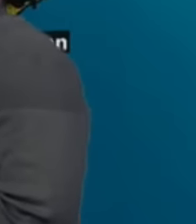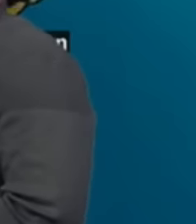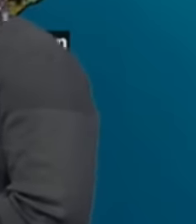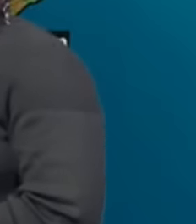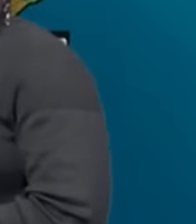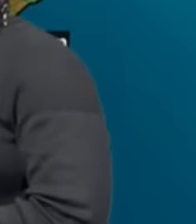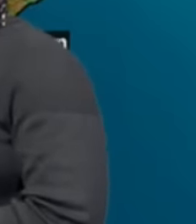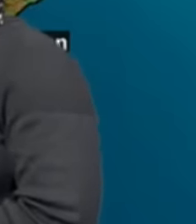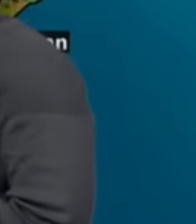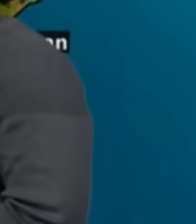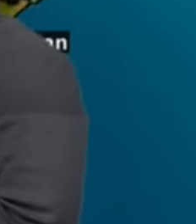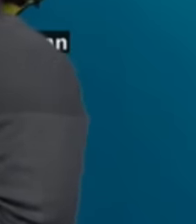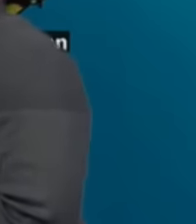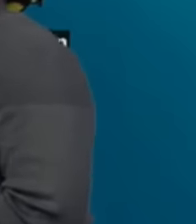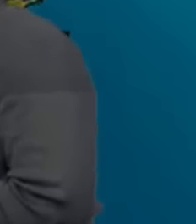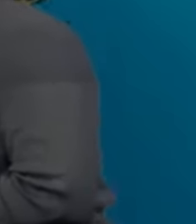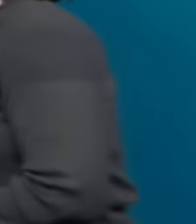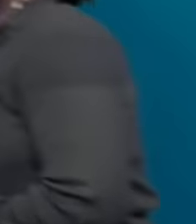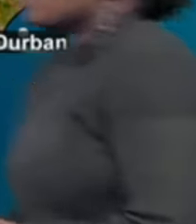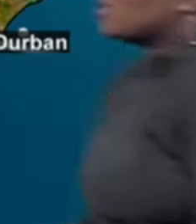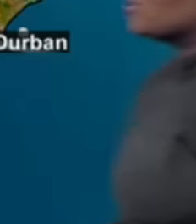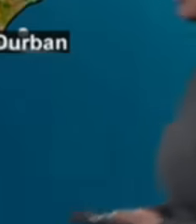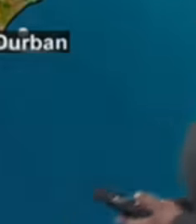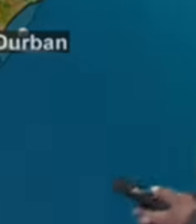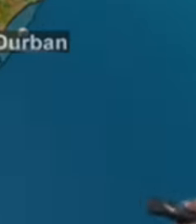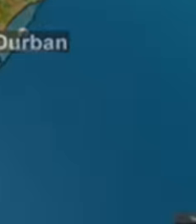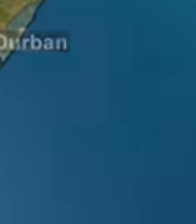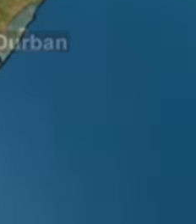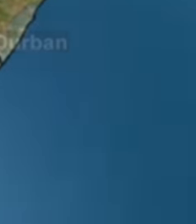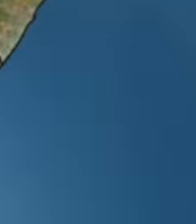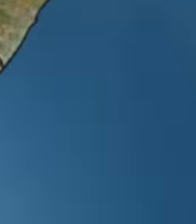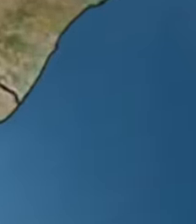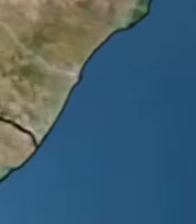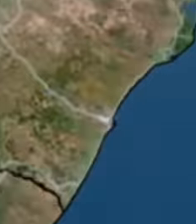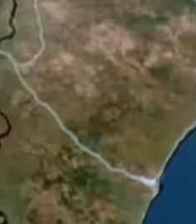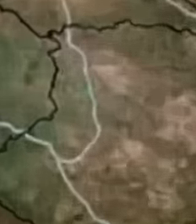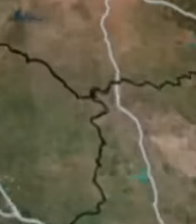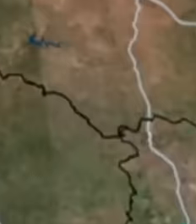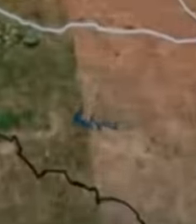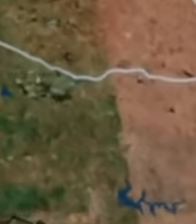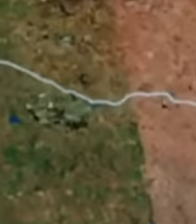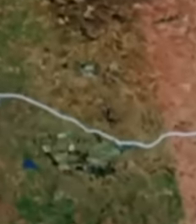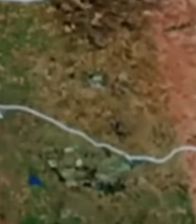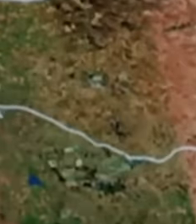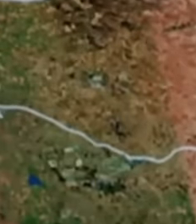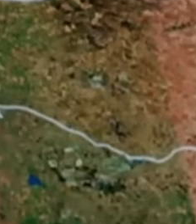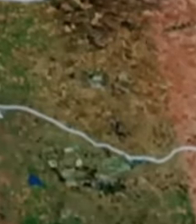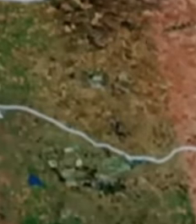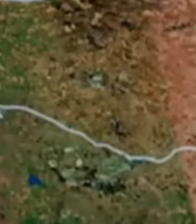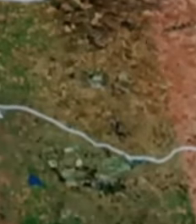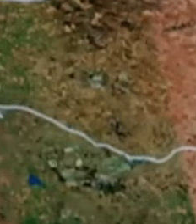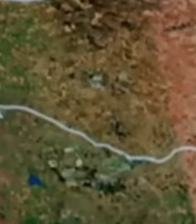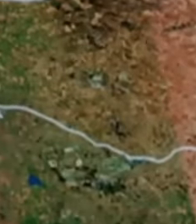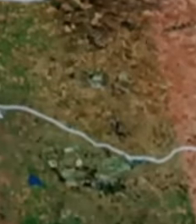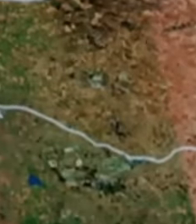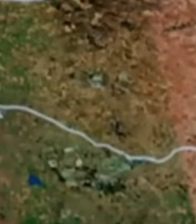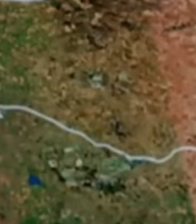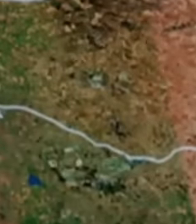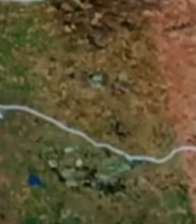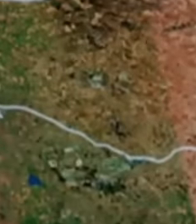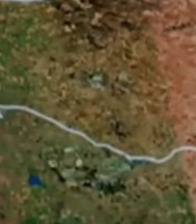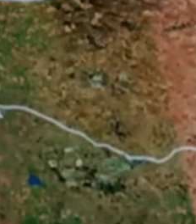le dikarolo dingwe tsa province ya Northwest le dikarolo dingwe tsa province ya Eastern Cape re tswele pele re lebele digata tsa rona tsa di-temperature tsa maemo a